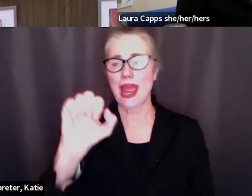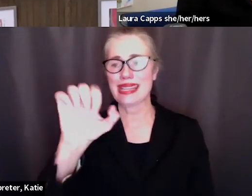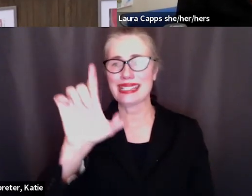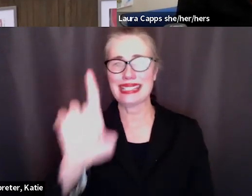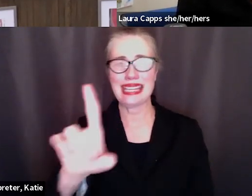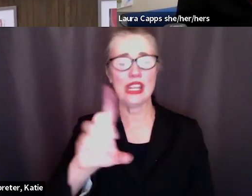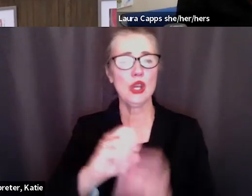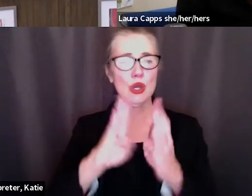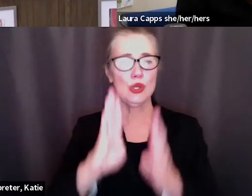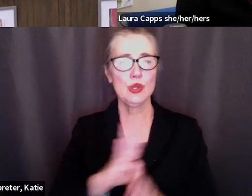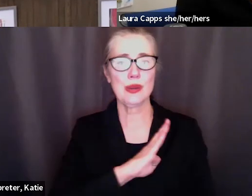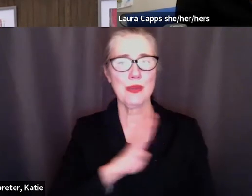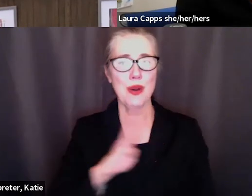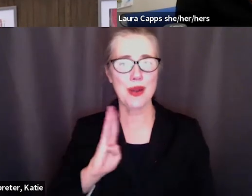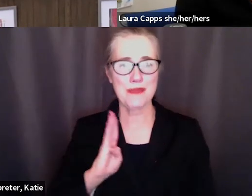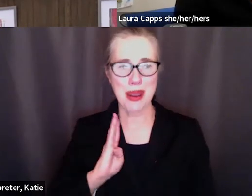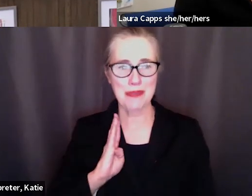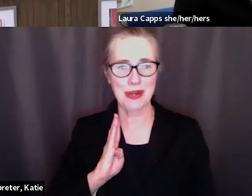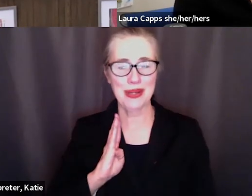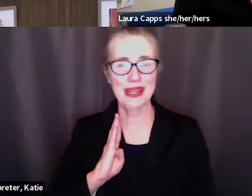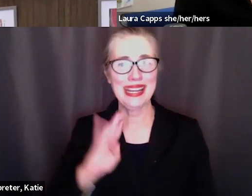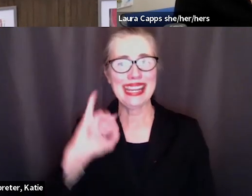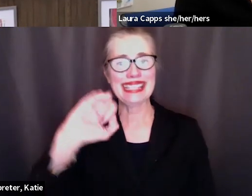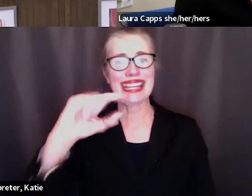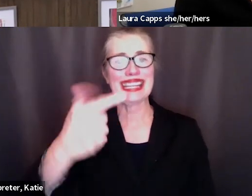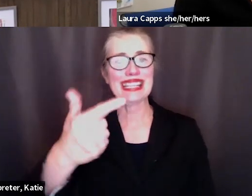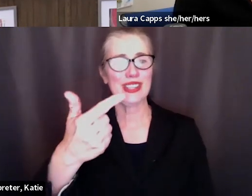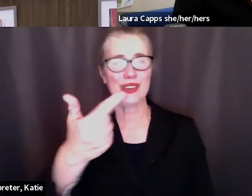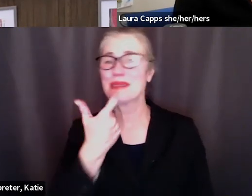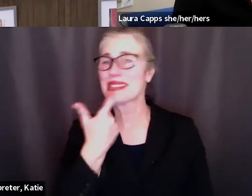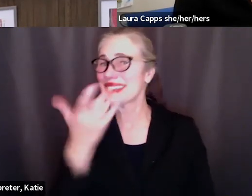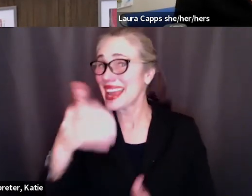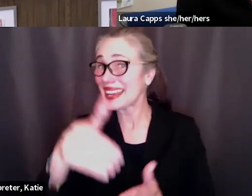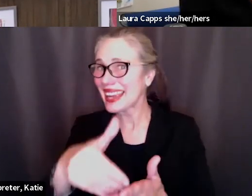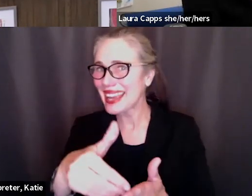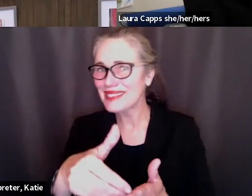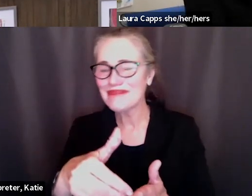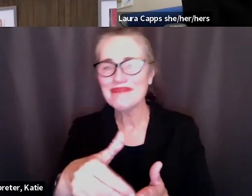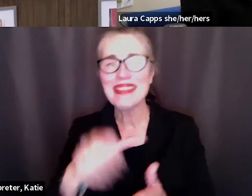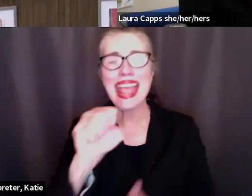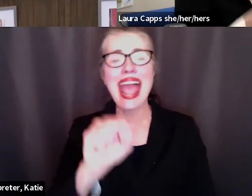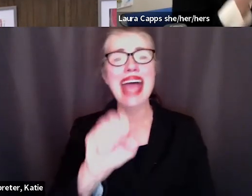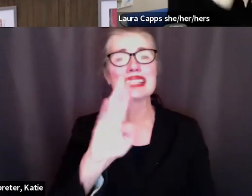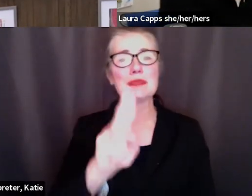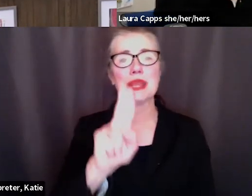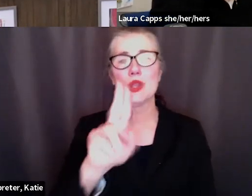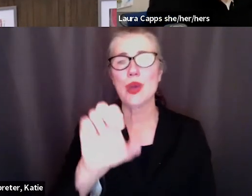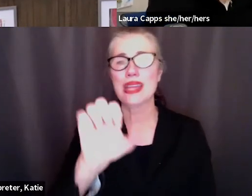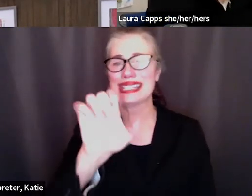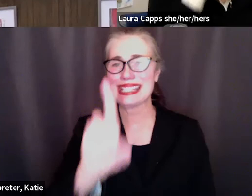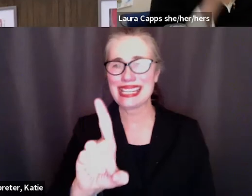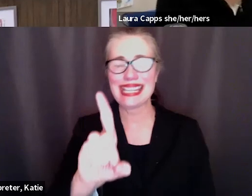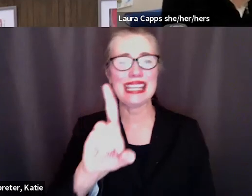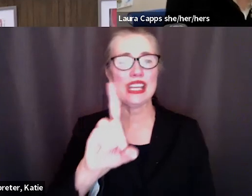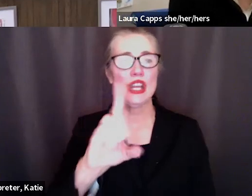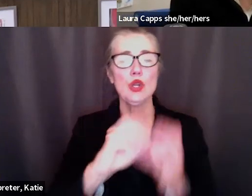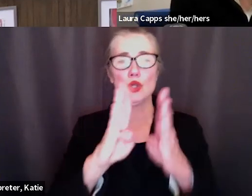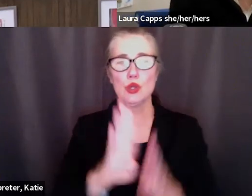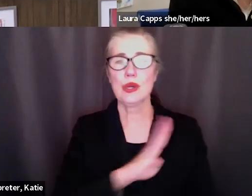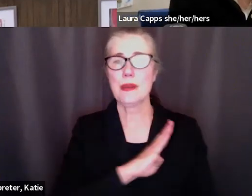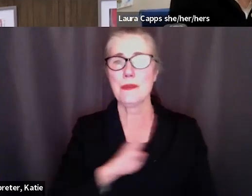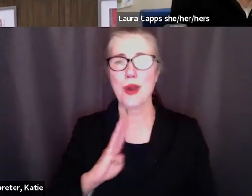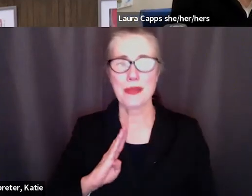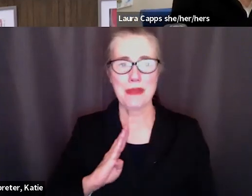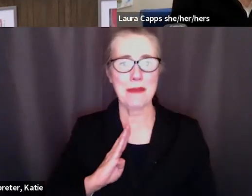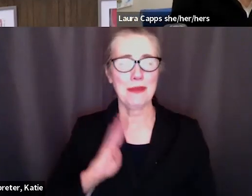member on instagram uh repeat it one more time sbusd student board member i know very